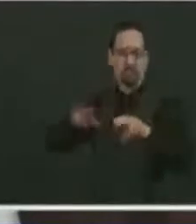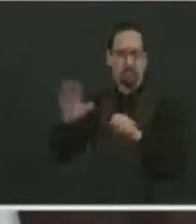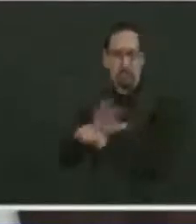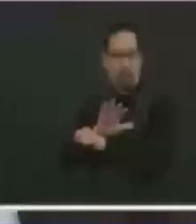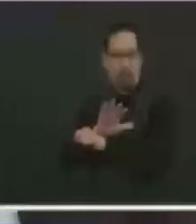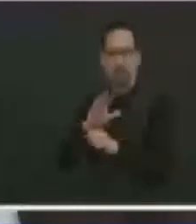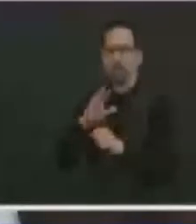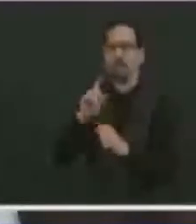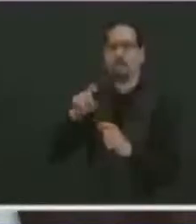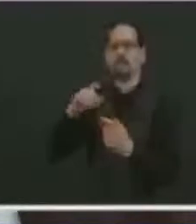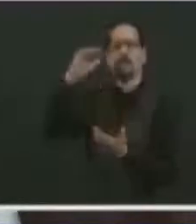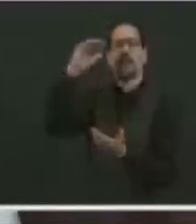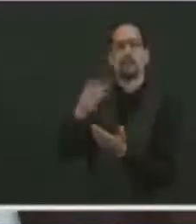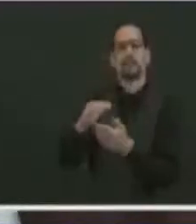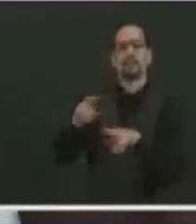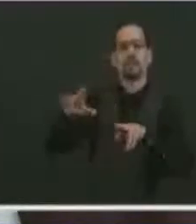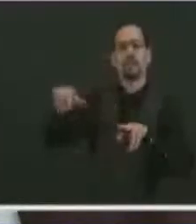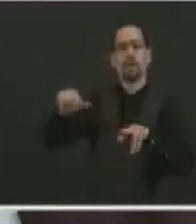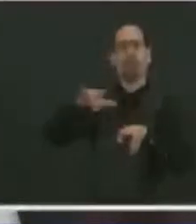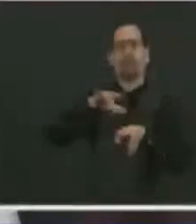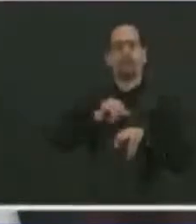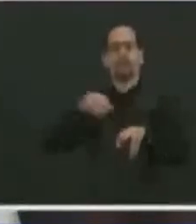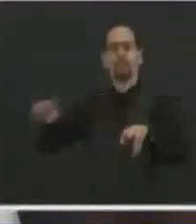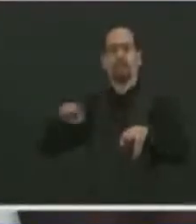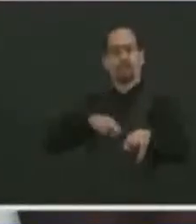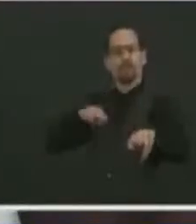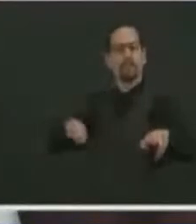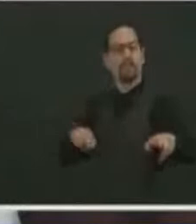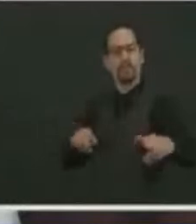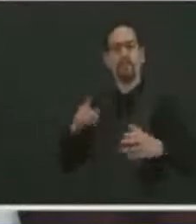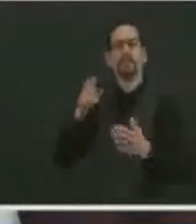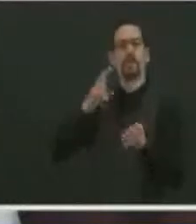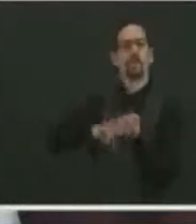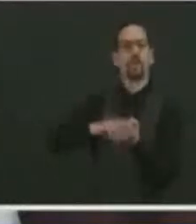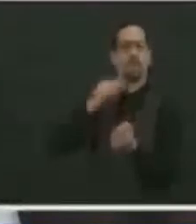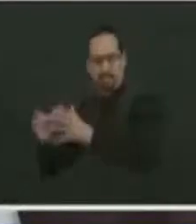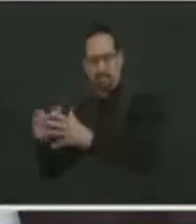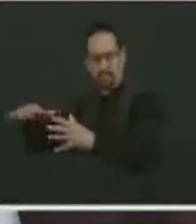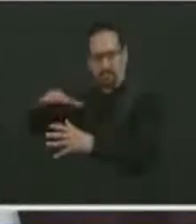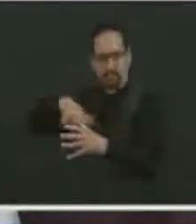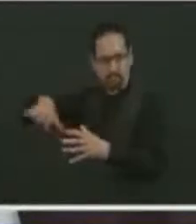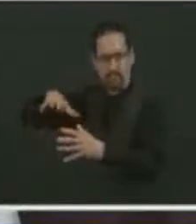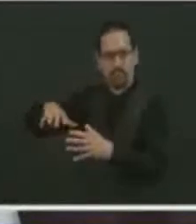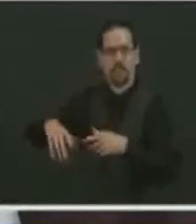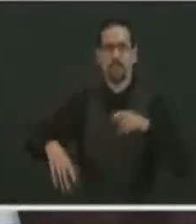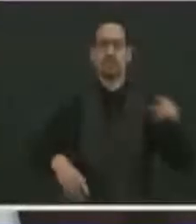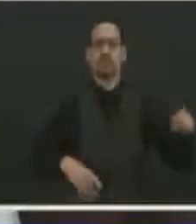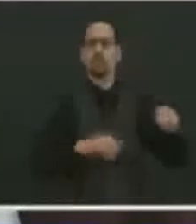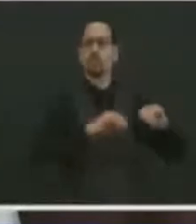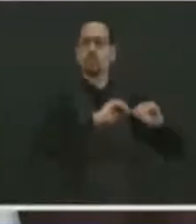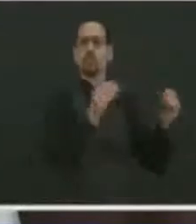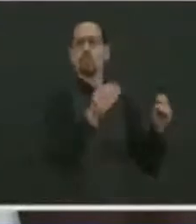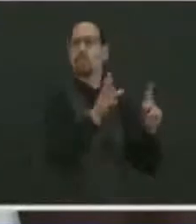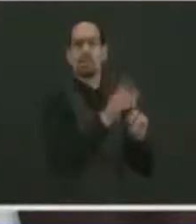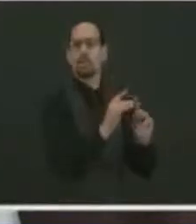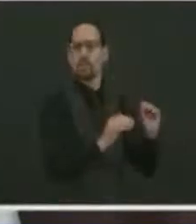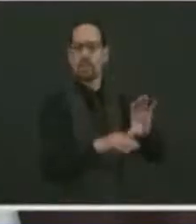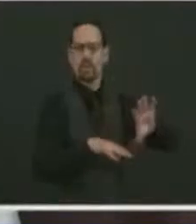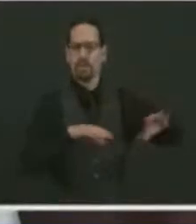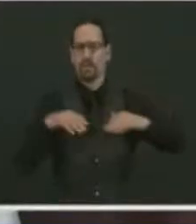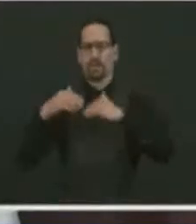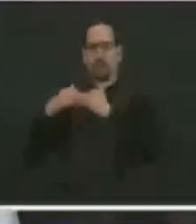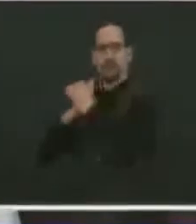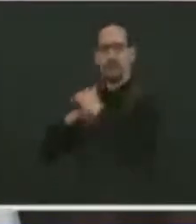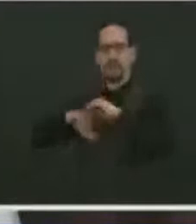have COVID. That's the approach that we know is effective and would want to continue going forward. Is